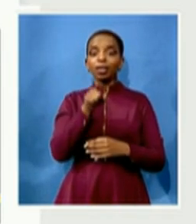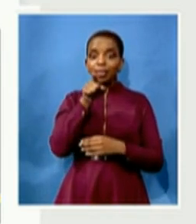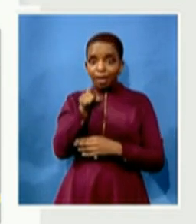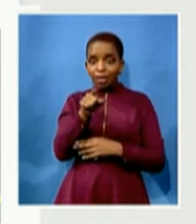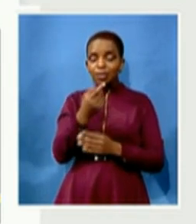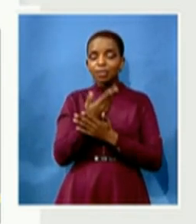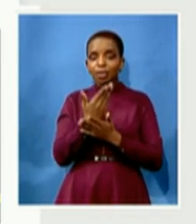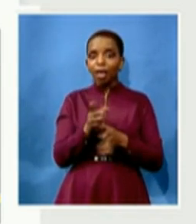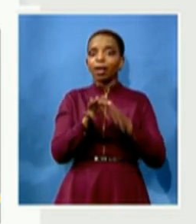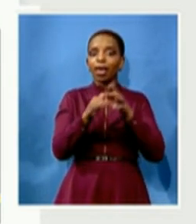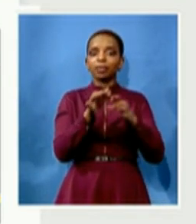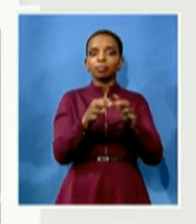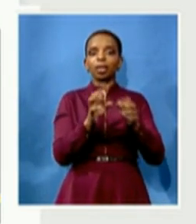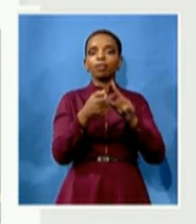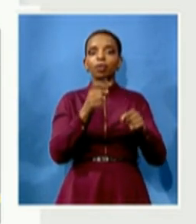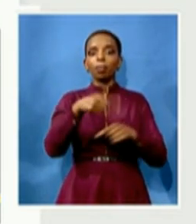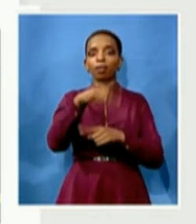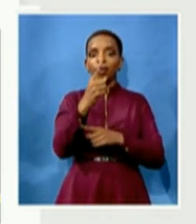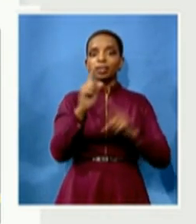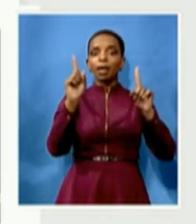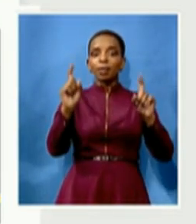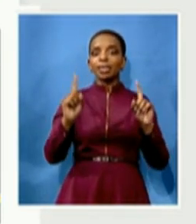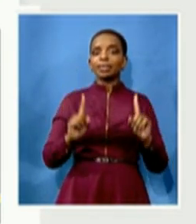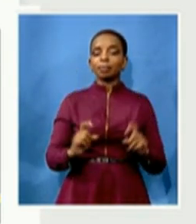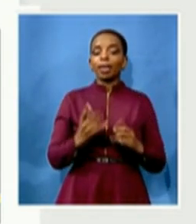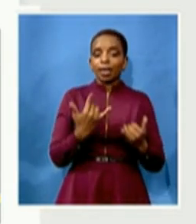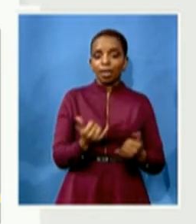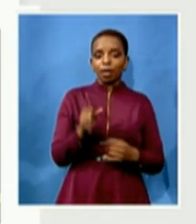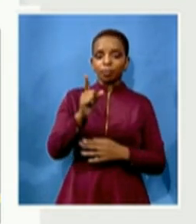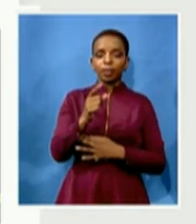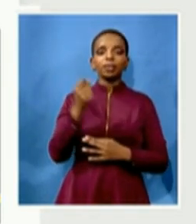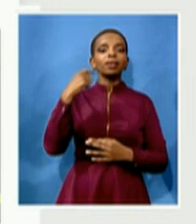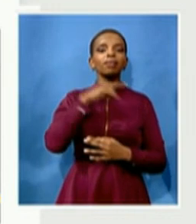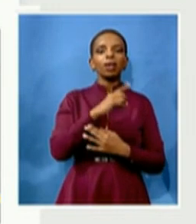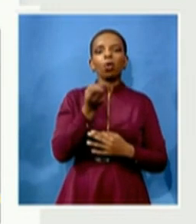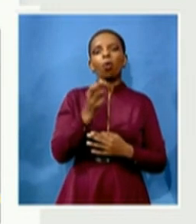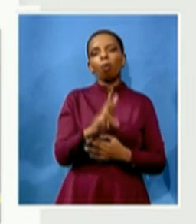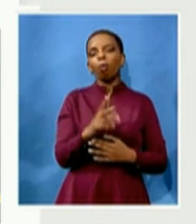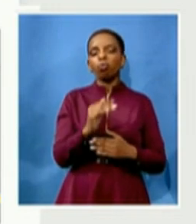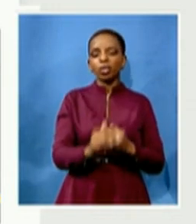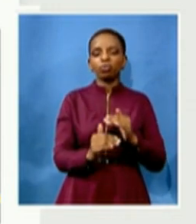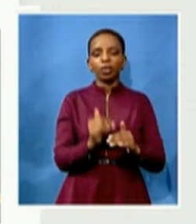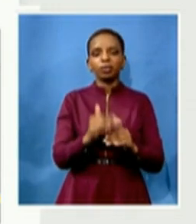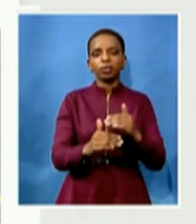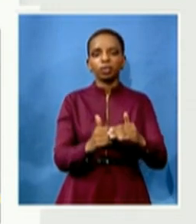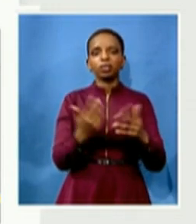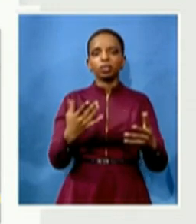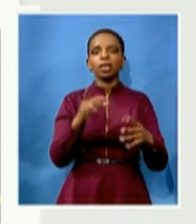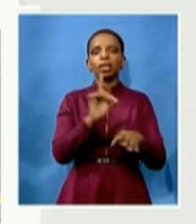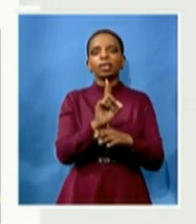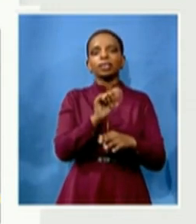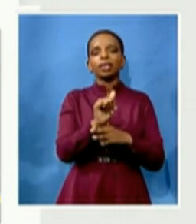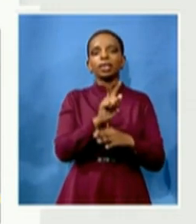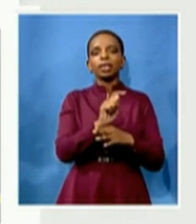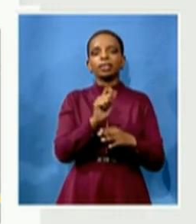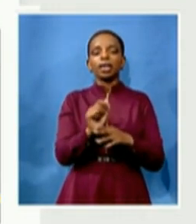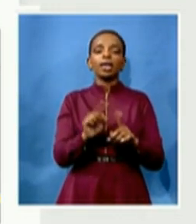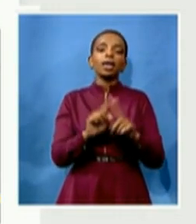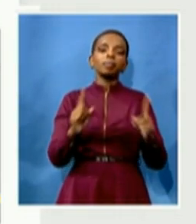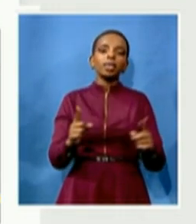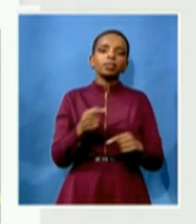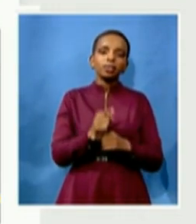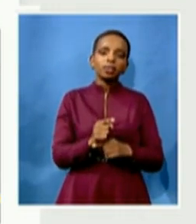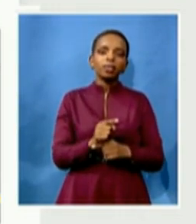fit or a regression to the data, but it is a prediction given the age profile of the South African